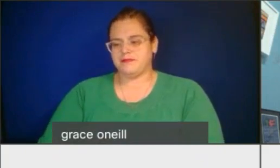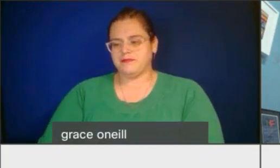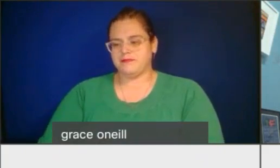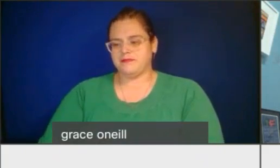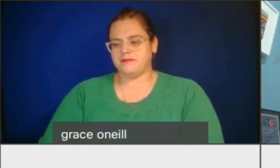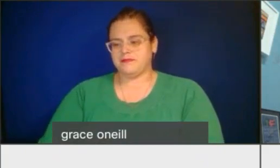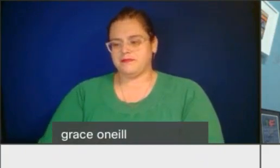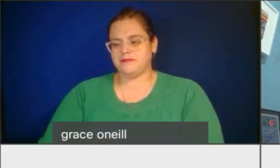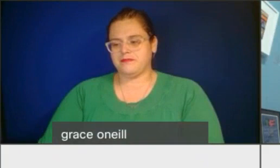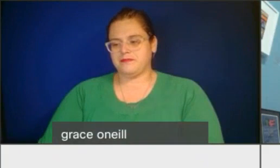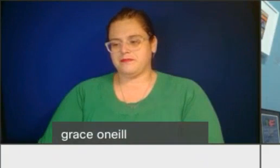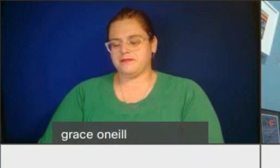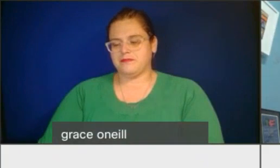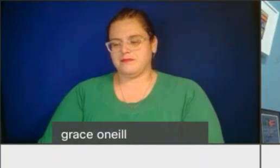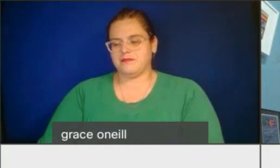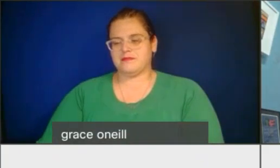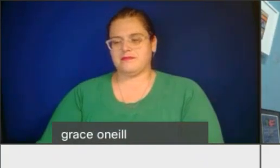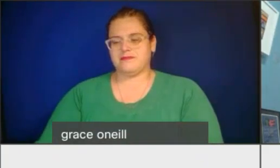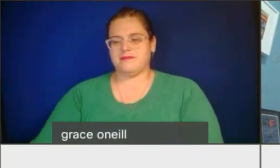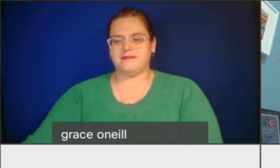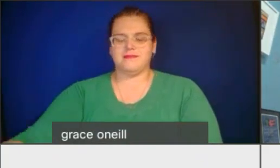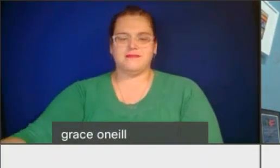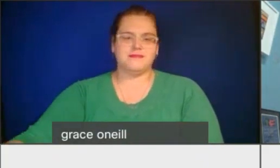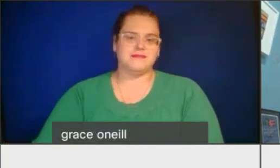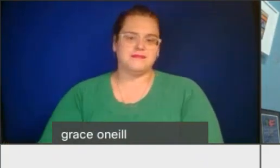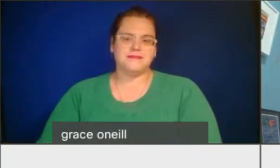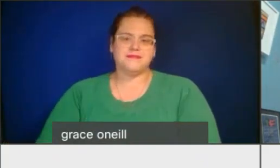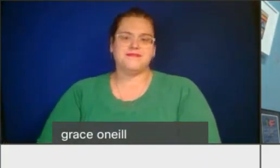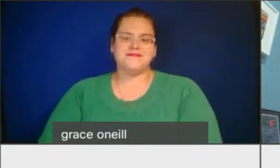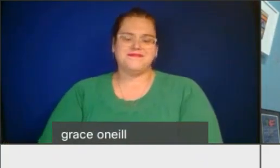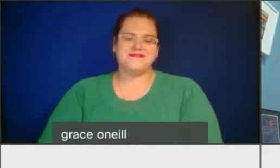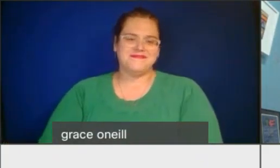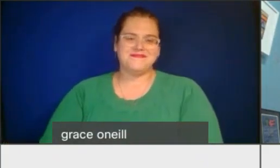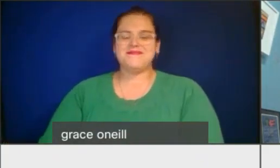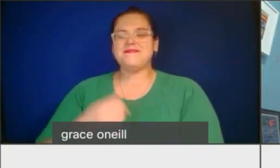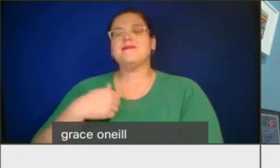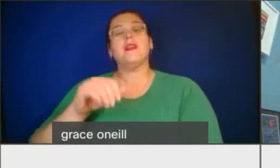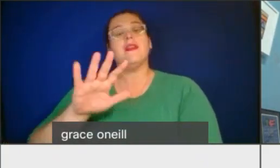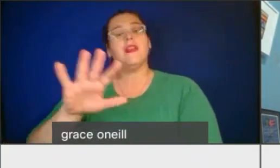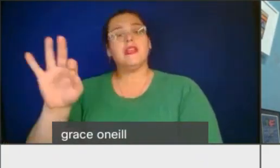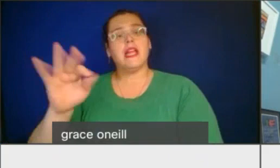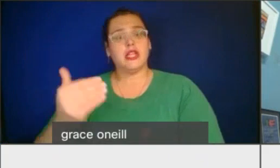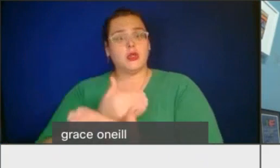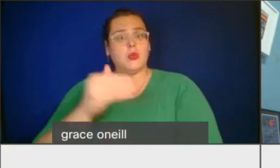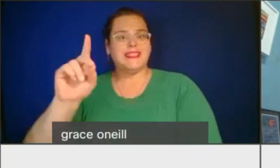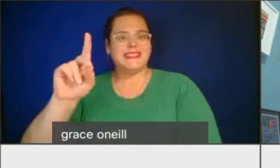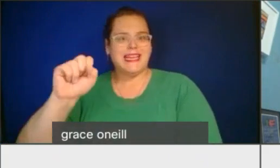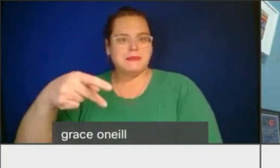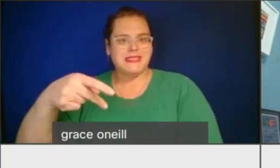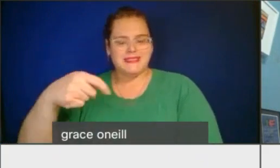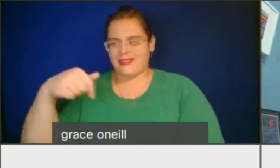There were 59 new people who, direct support professionals, who were reported as testing positive